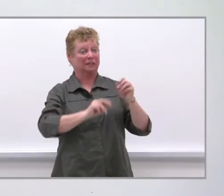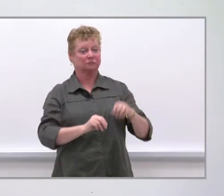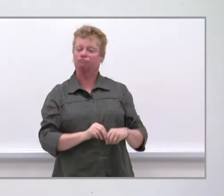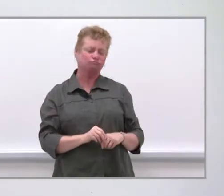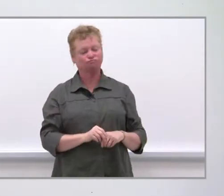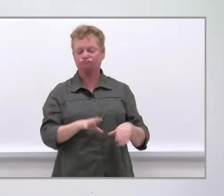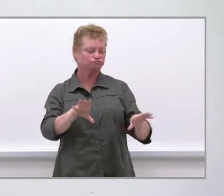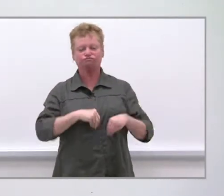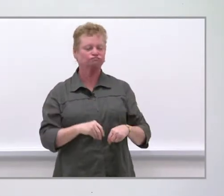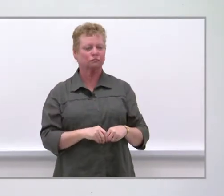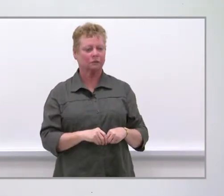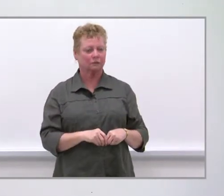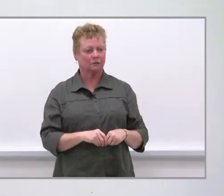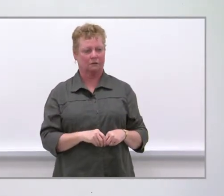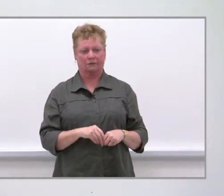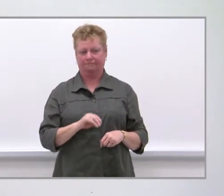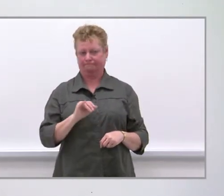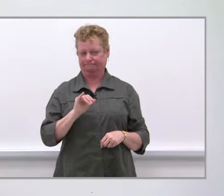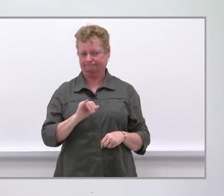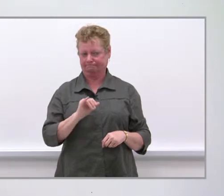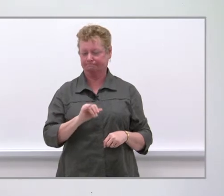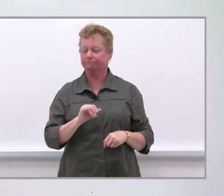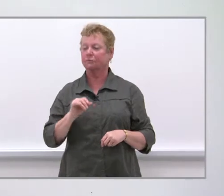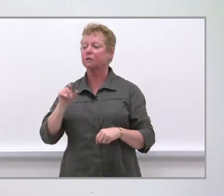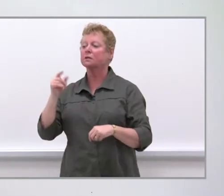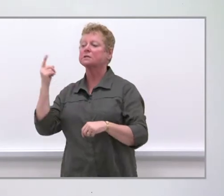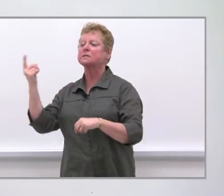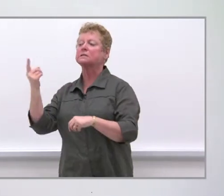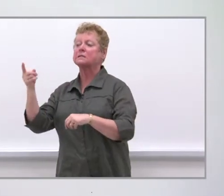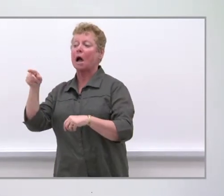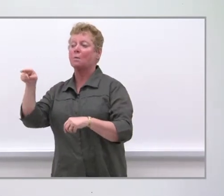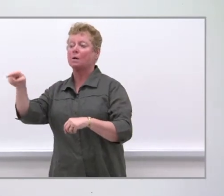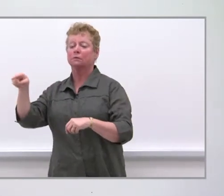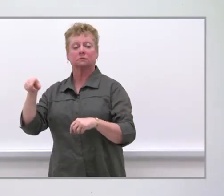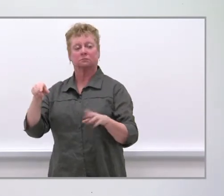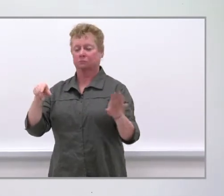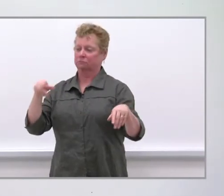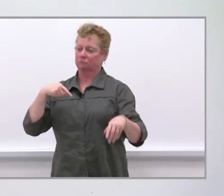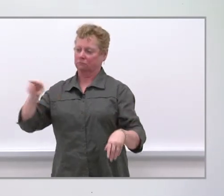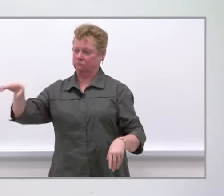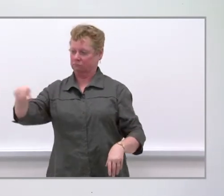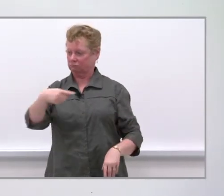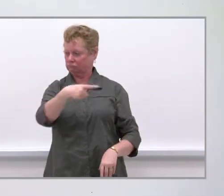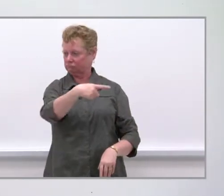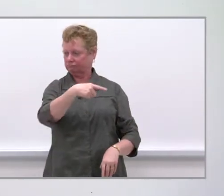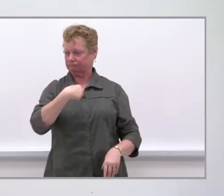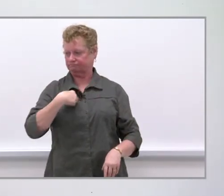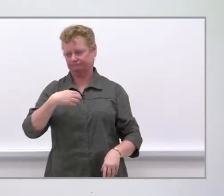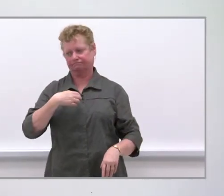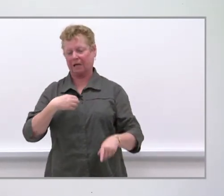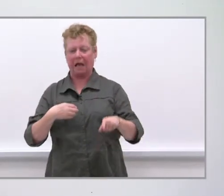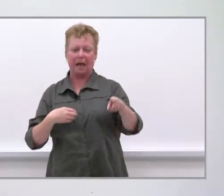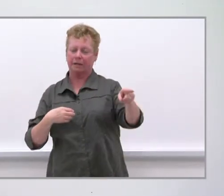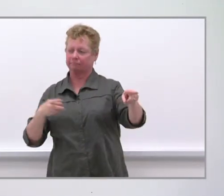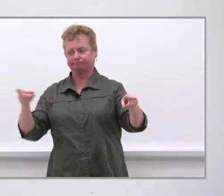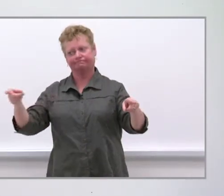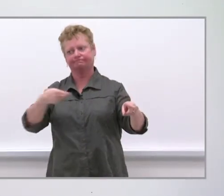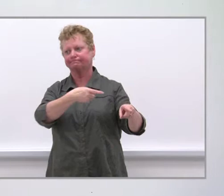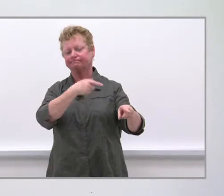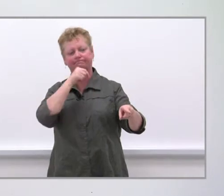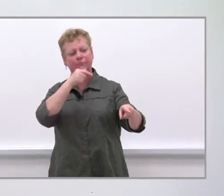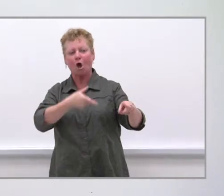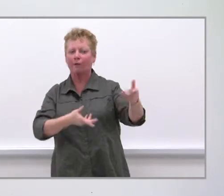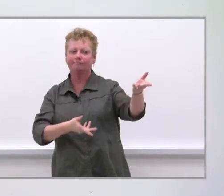to be people who can go and you can complain. You yourself can complain to